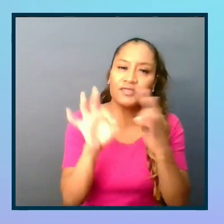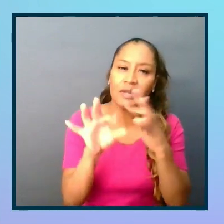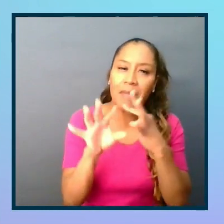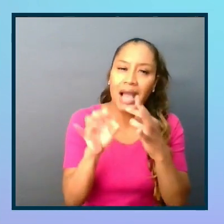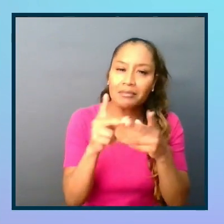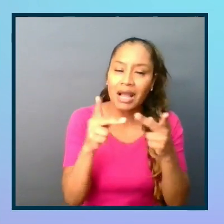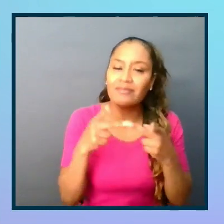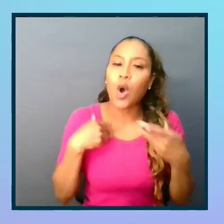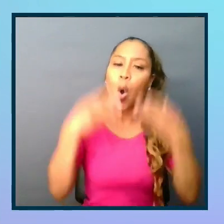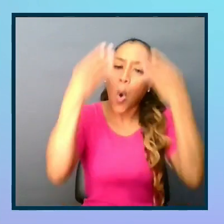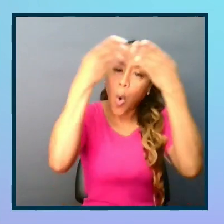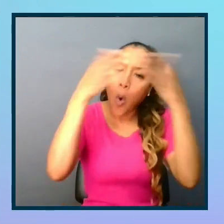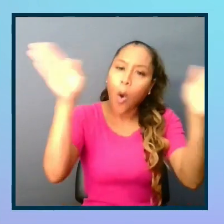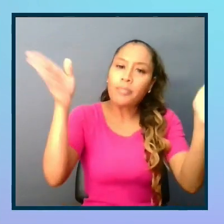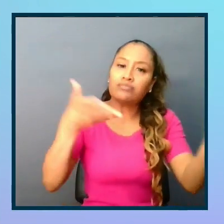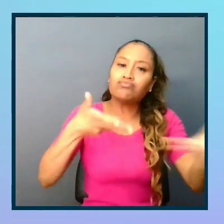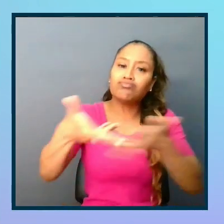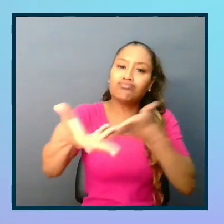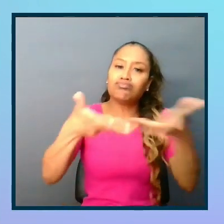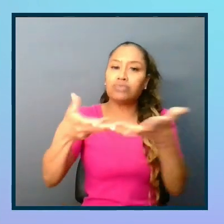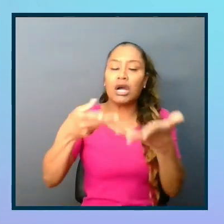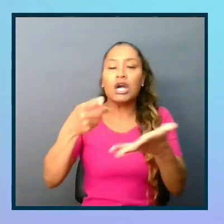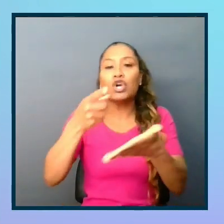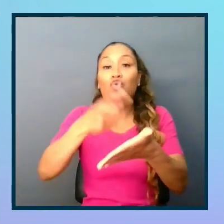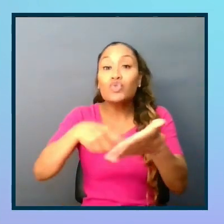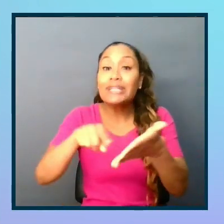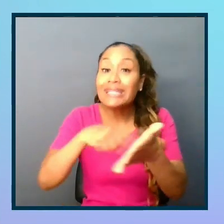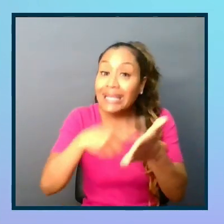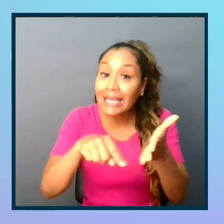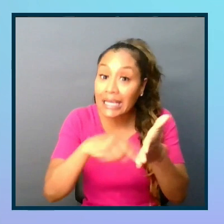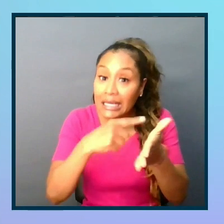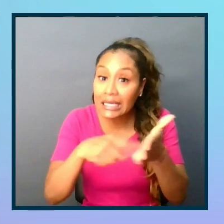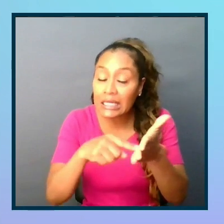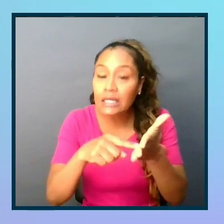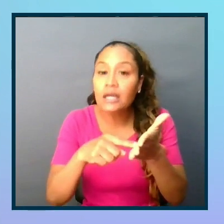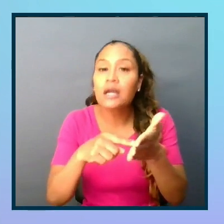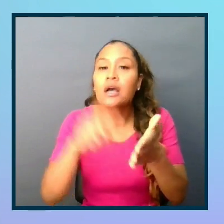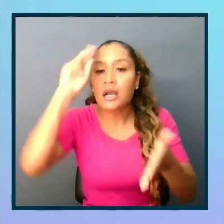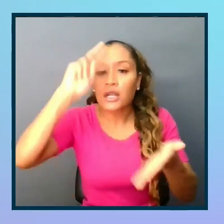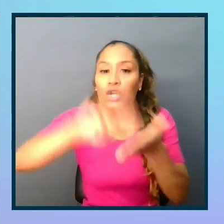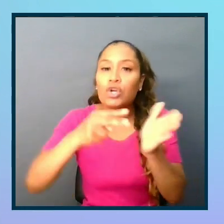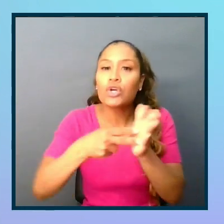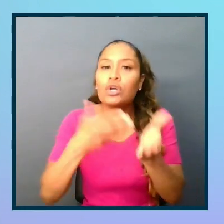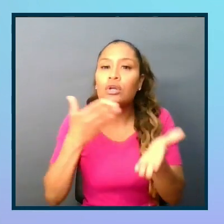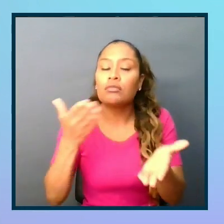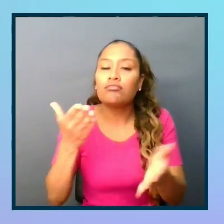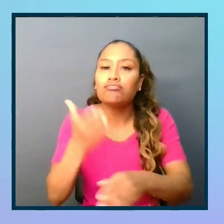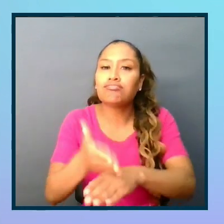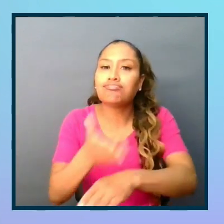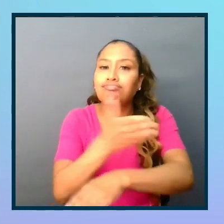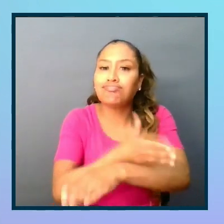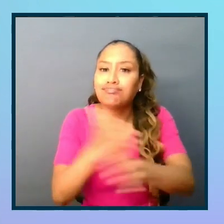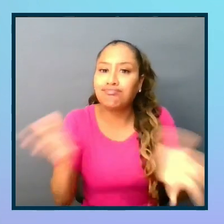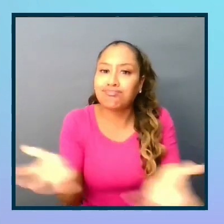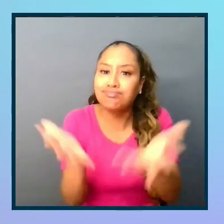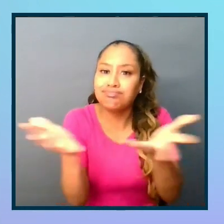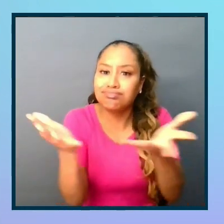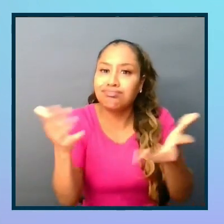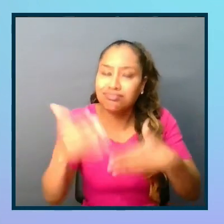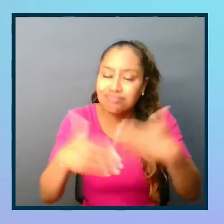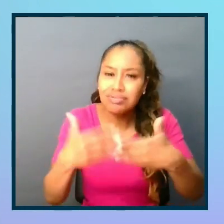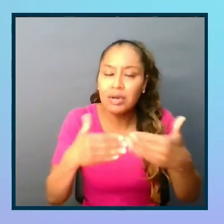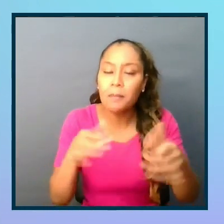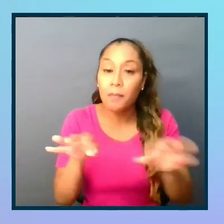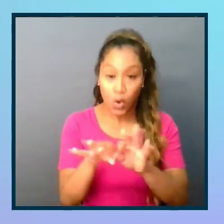openly and critique can be given in a way that is productive is to ensure that critique